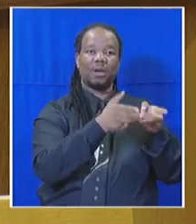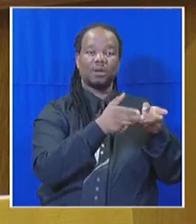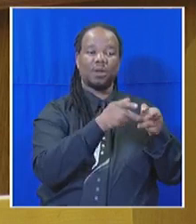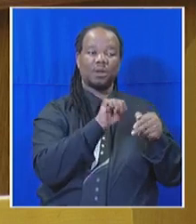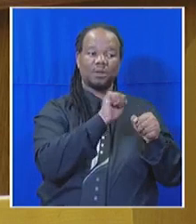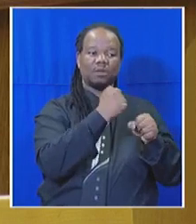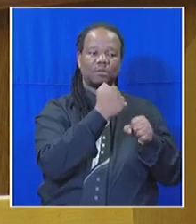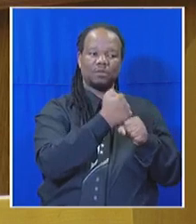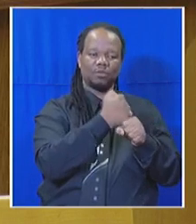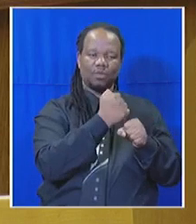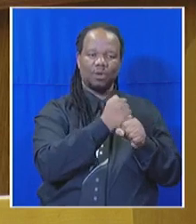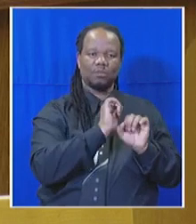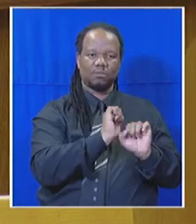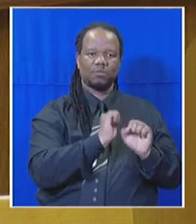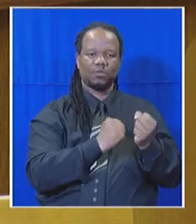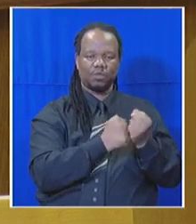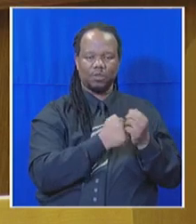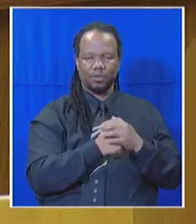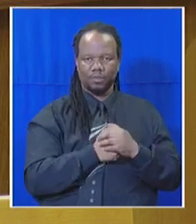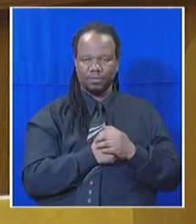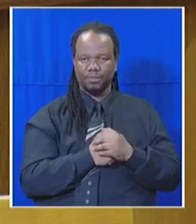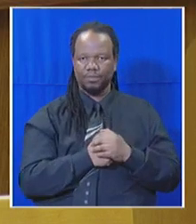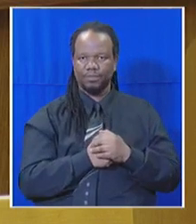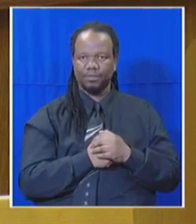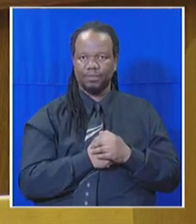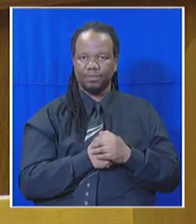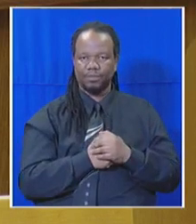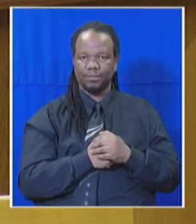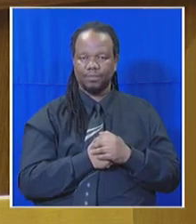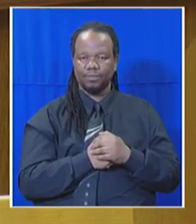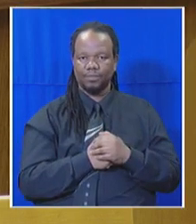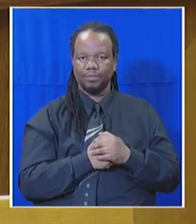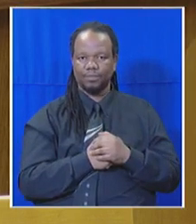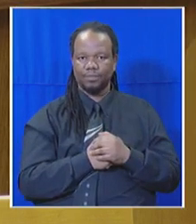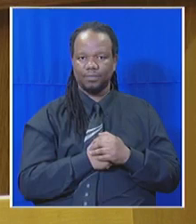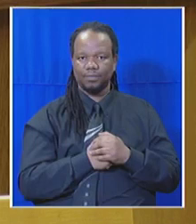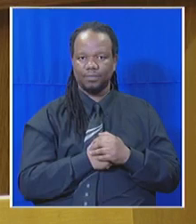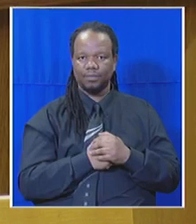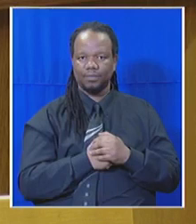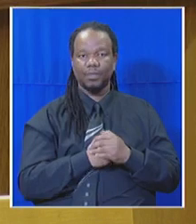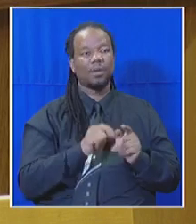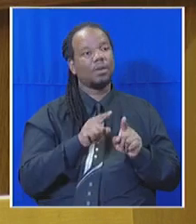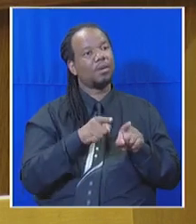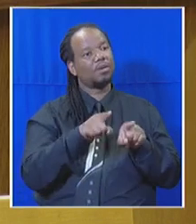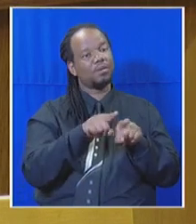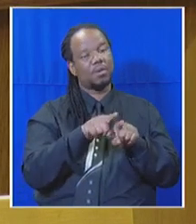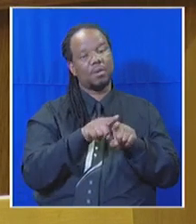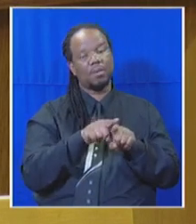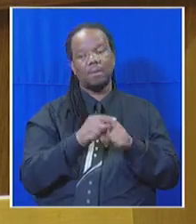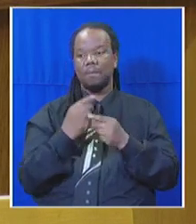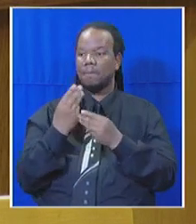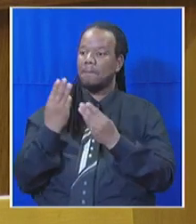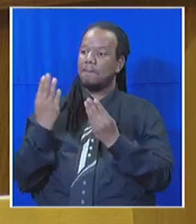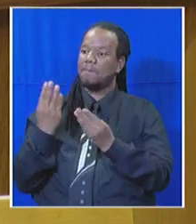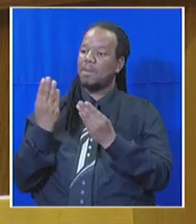doing. We also believe that the Office of the Public Protector has